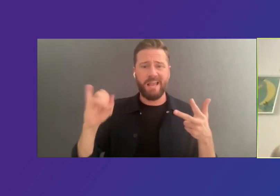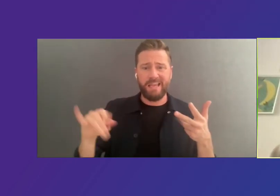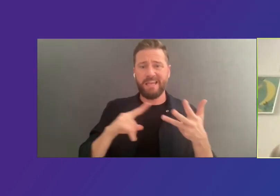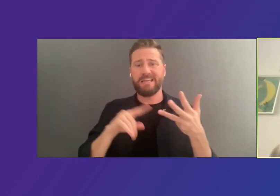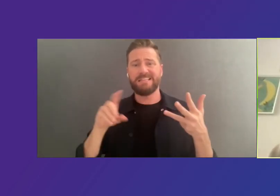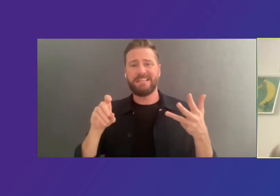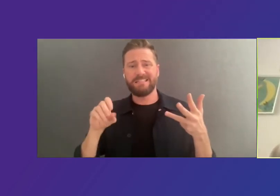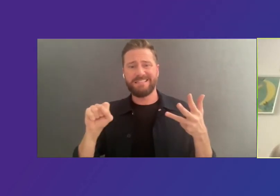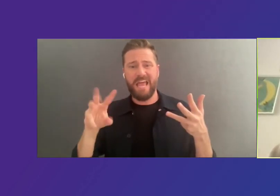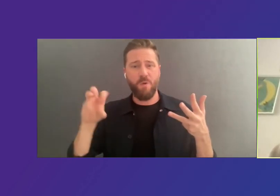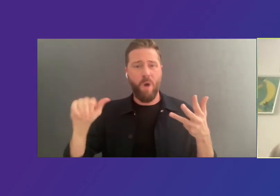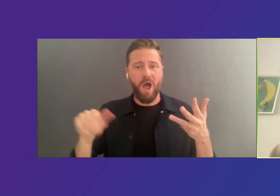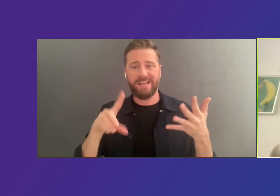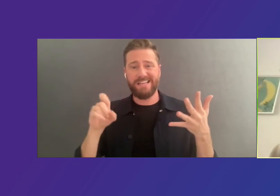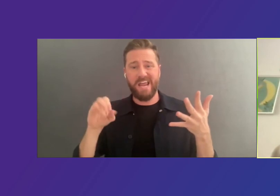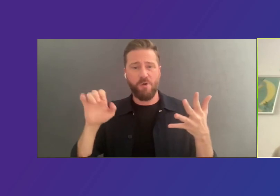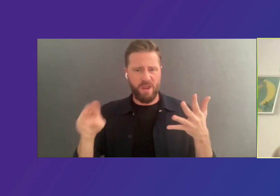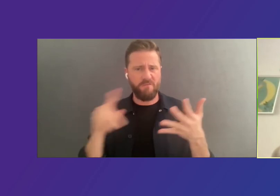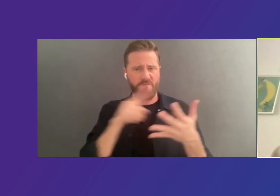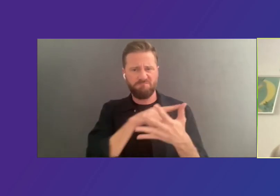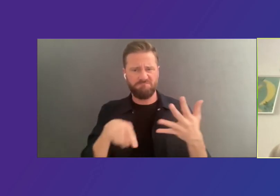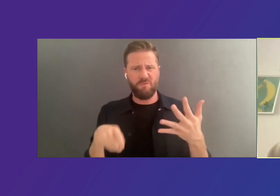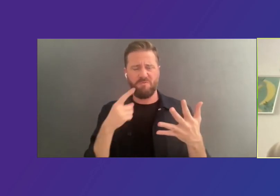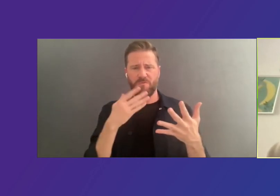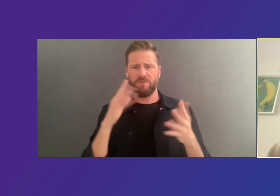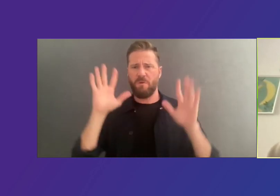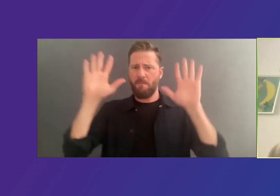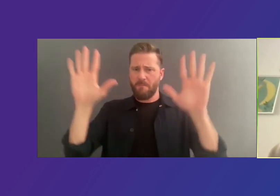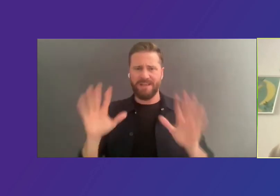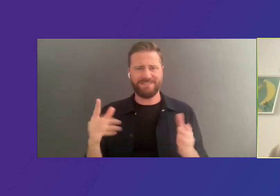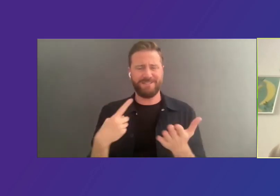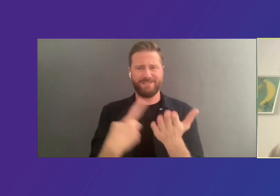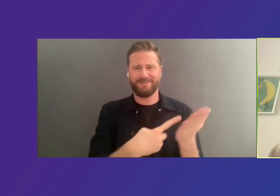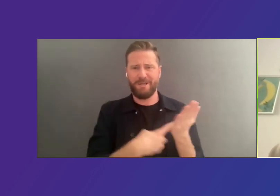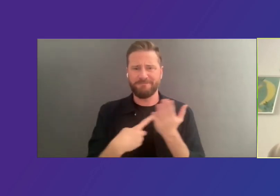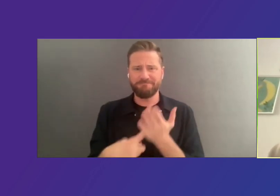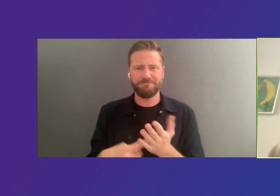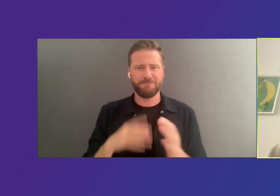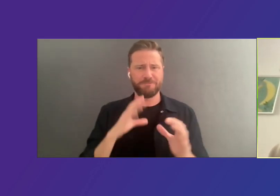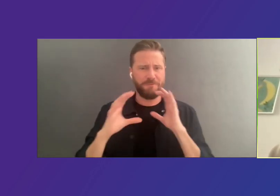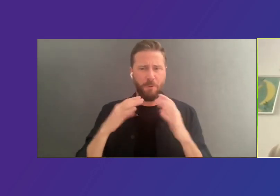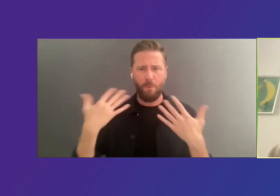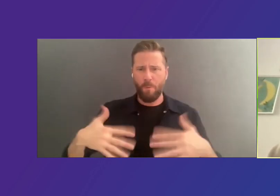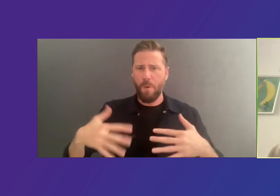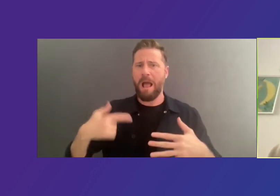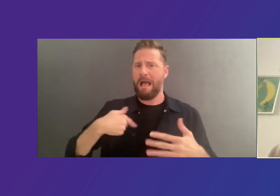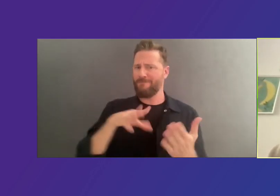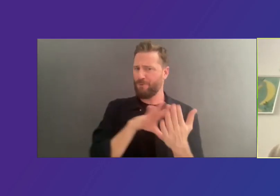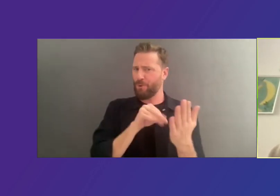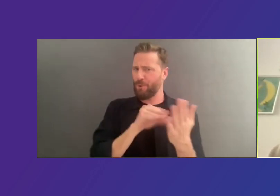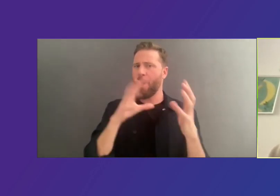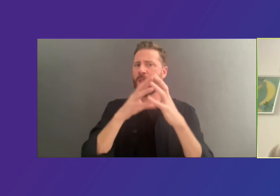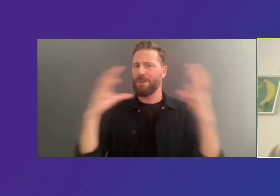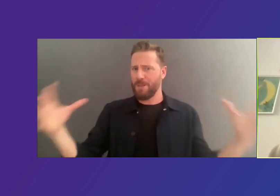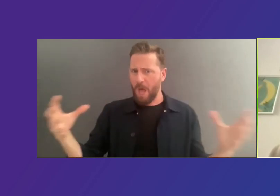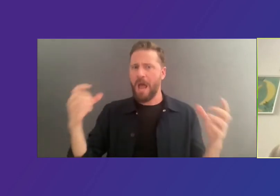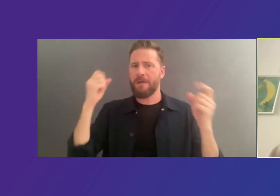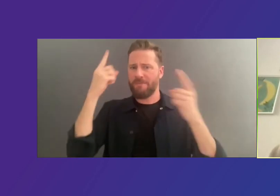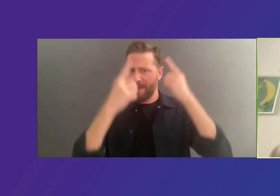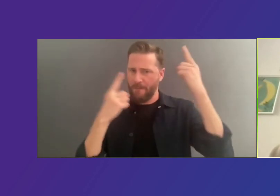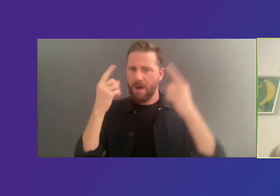this amazing conversation. I know that I learned a lot. I have a lot to think about. To everyone